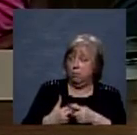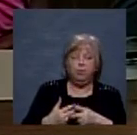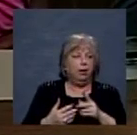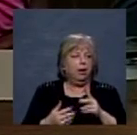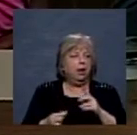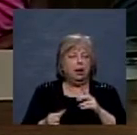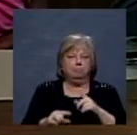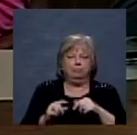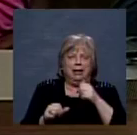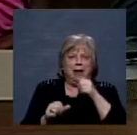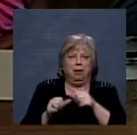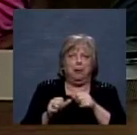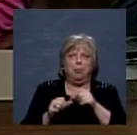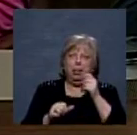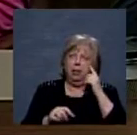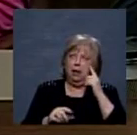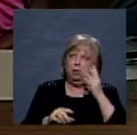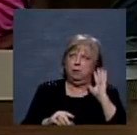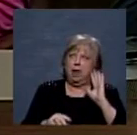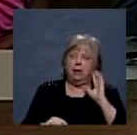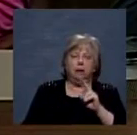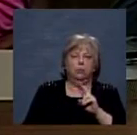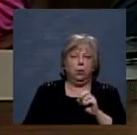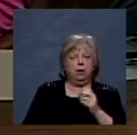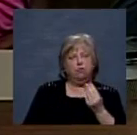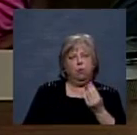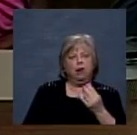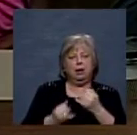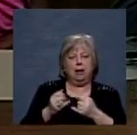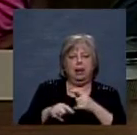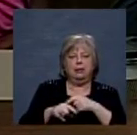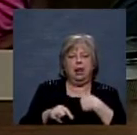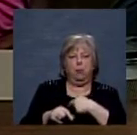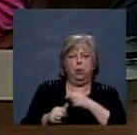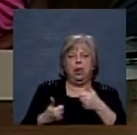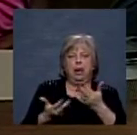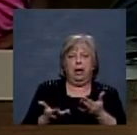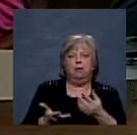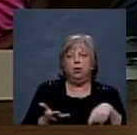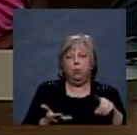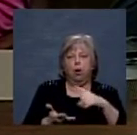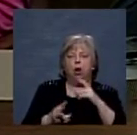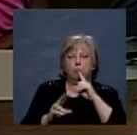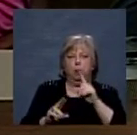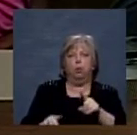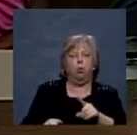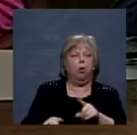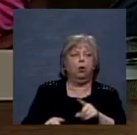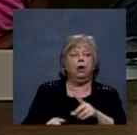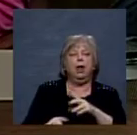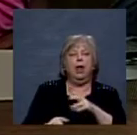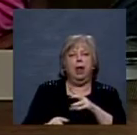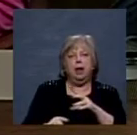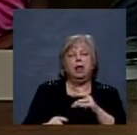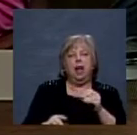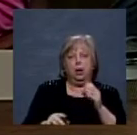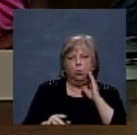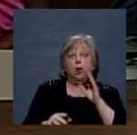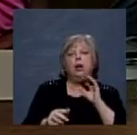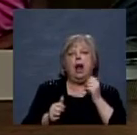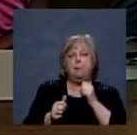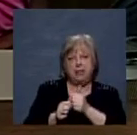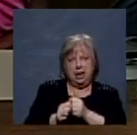can't remember. I think it was in 2014, maybe the last time we gave you a report of what was happening at the center and who was participating. And so we'll update